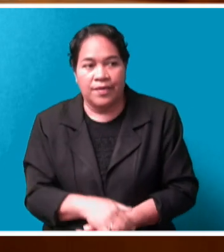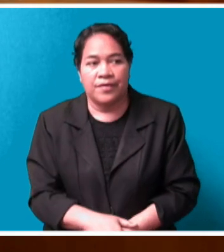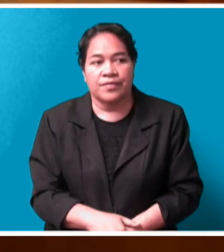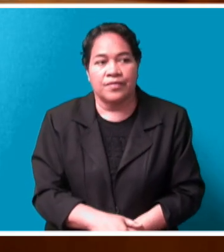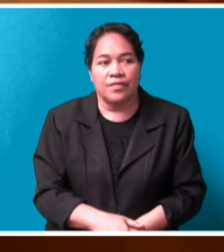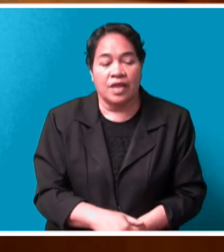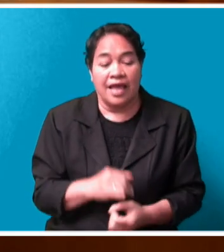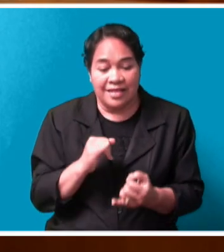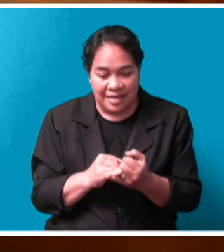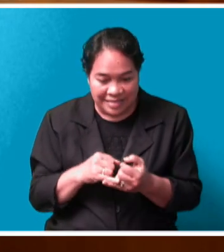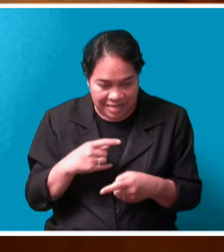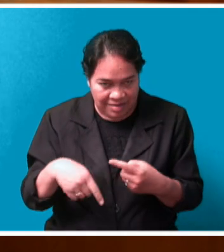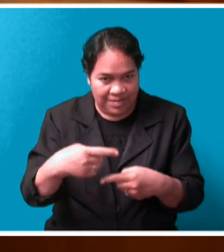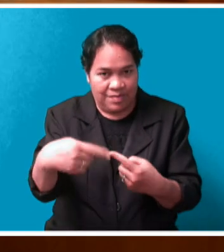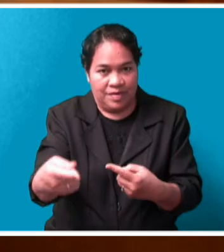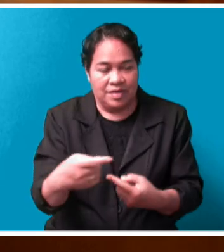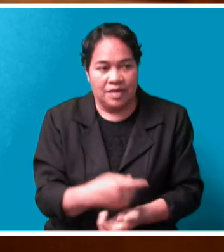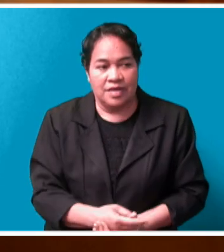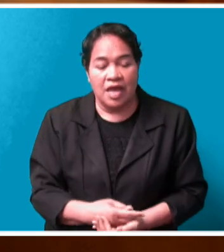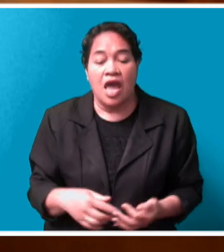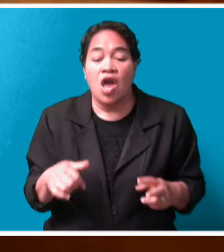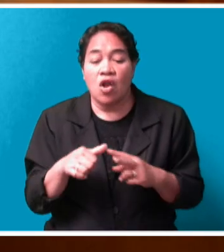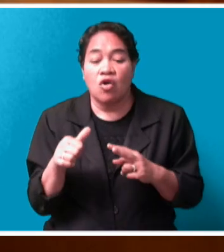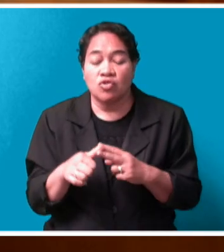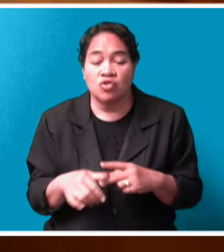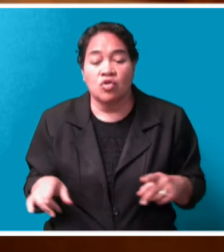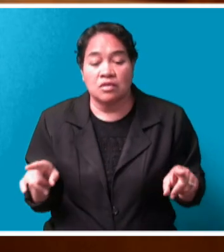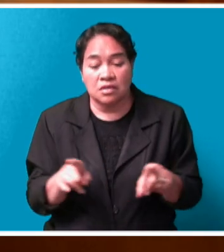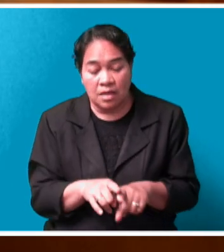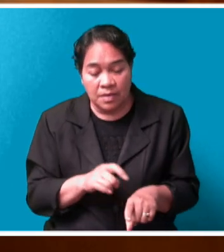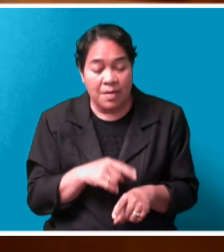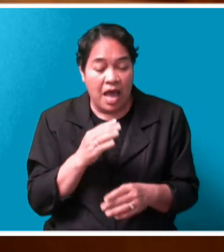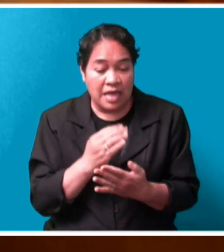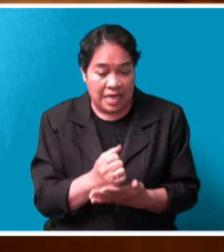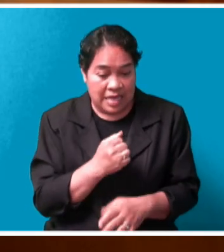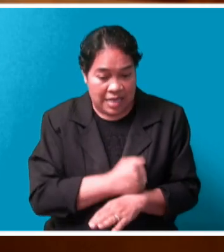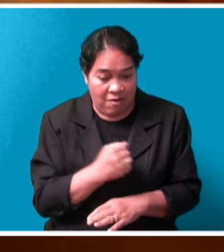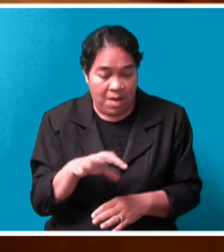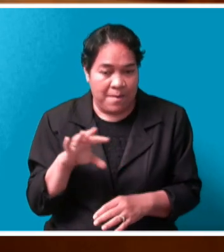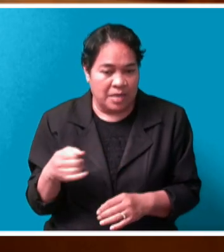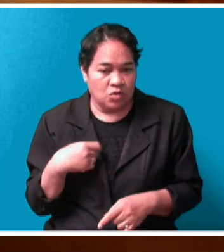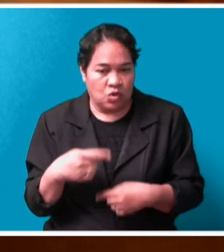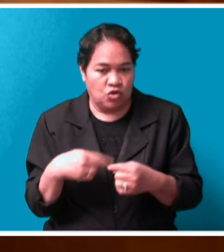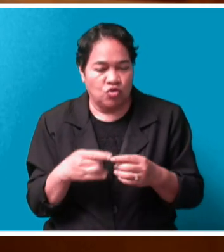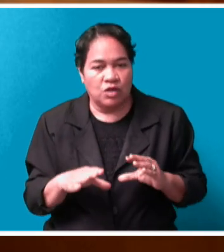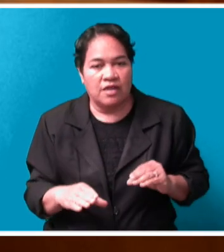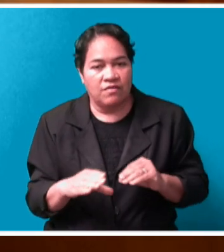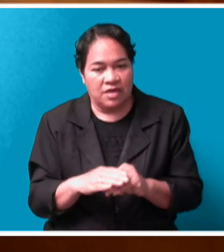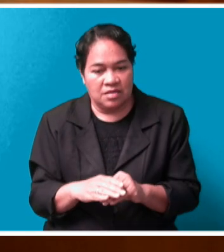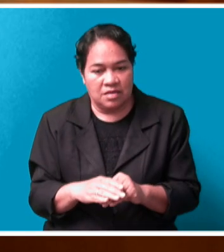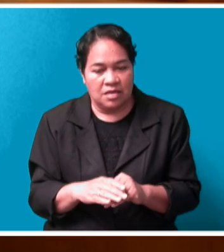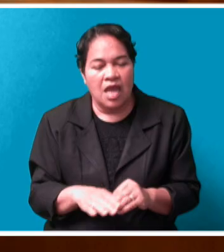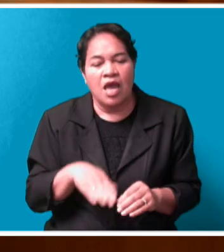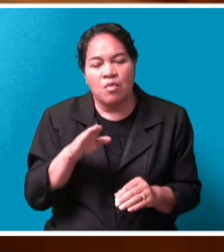the same time, Mr. Speaker, sir, government must continue investing in poverty